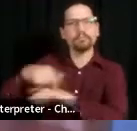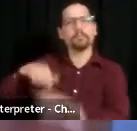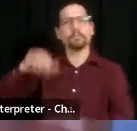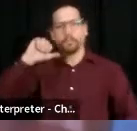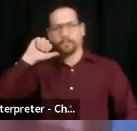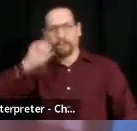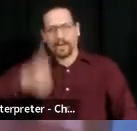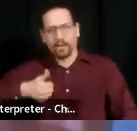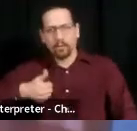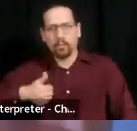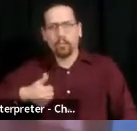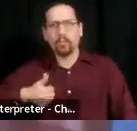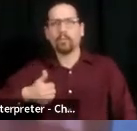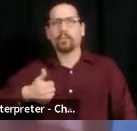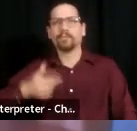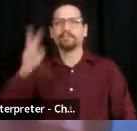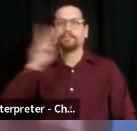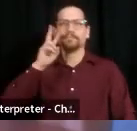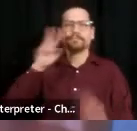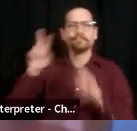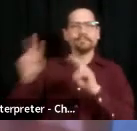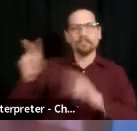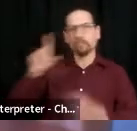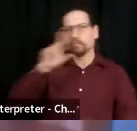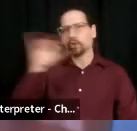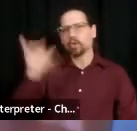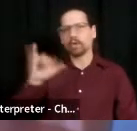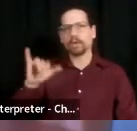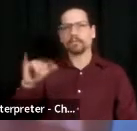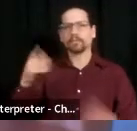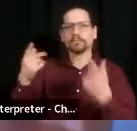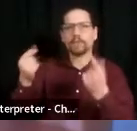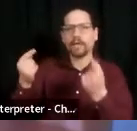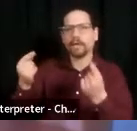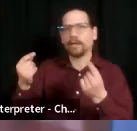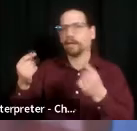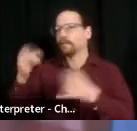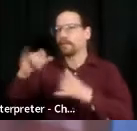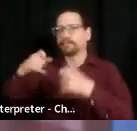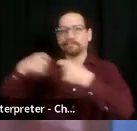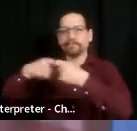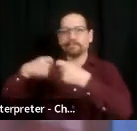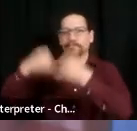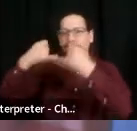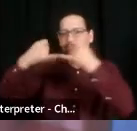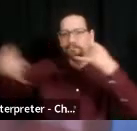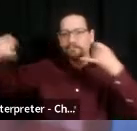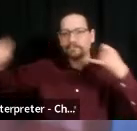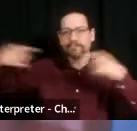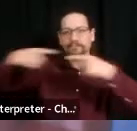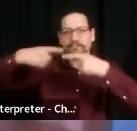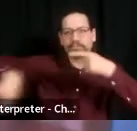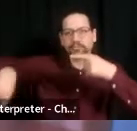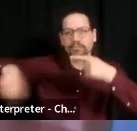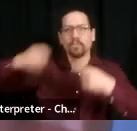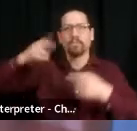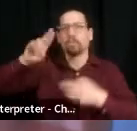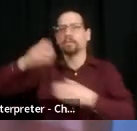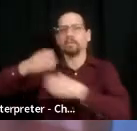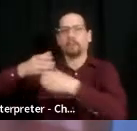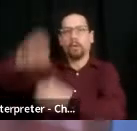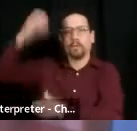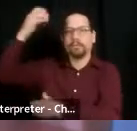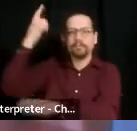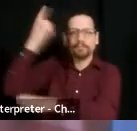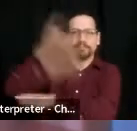pole hits or anything like that, we're going to be ready to respond tomorrow morning. And at that point tomorrow morning, we will most likely be